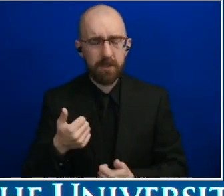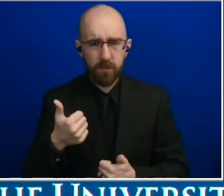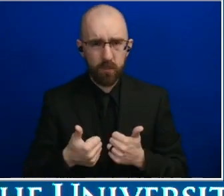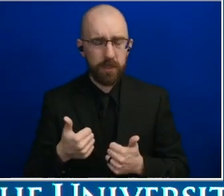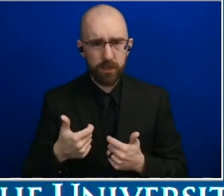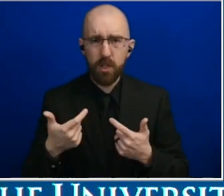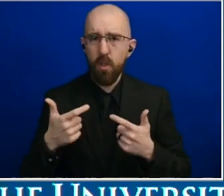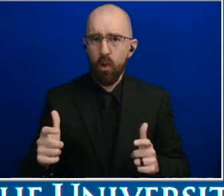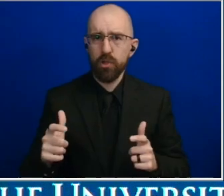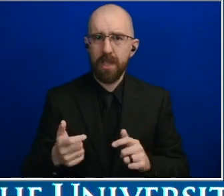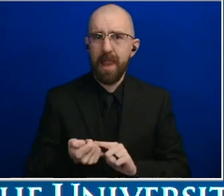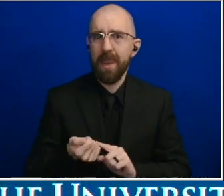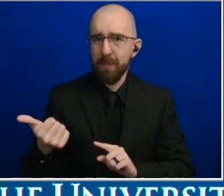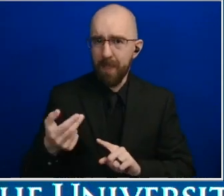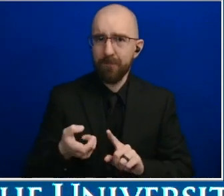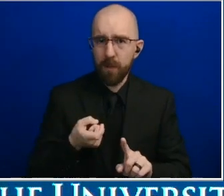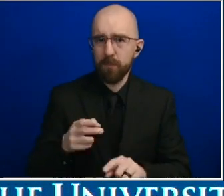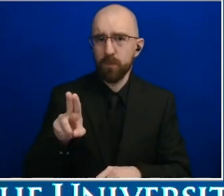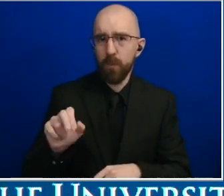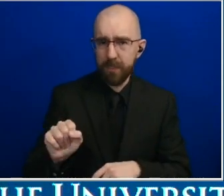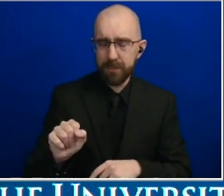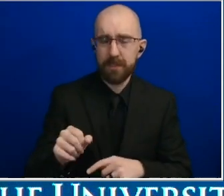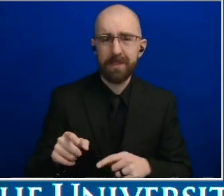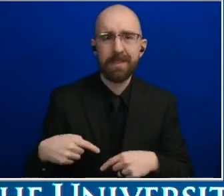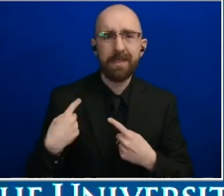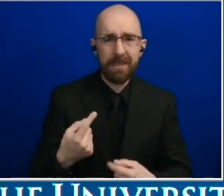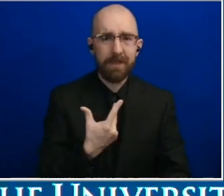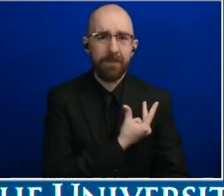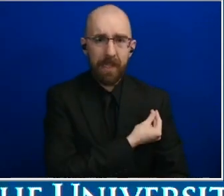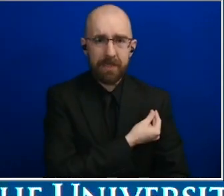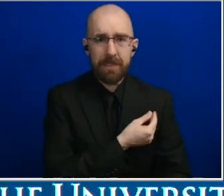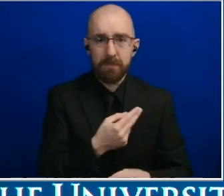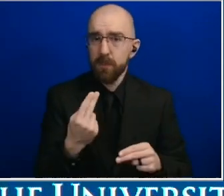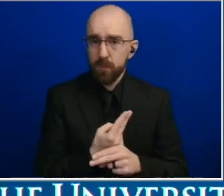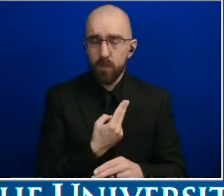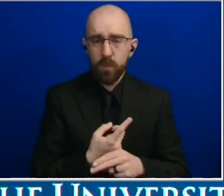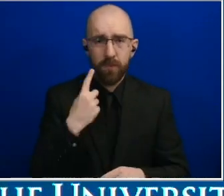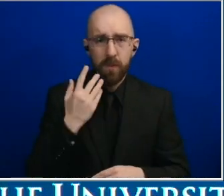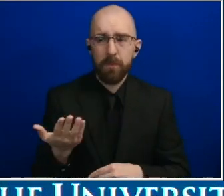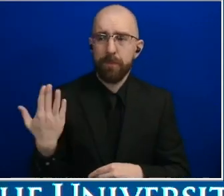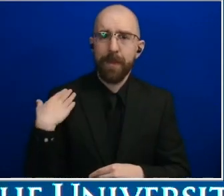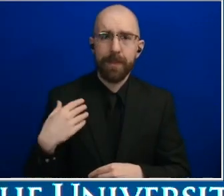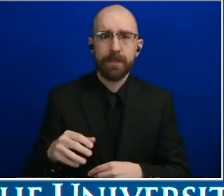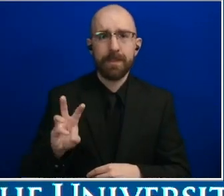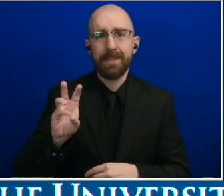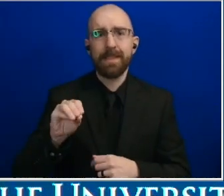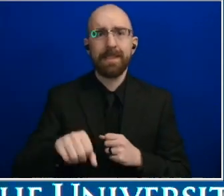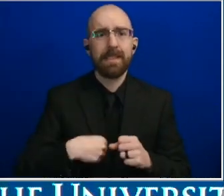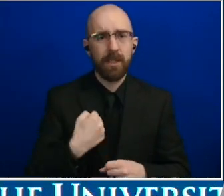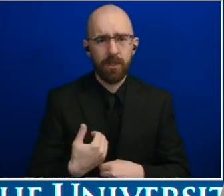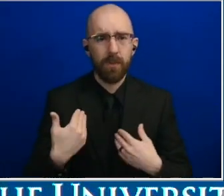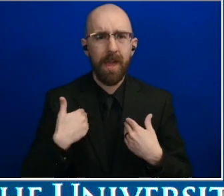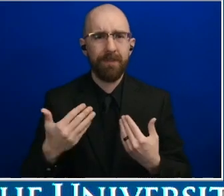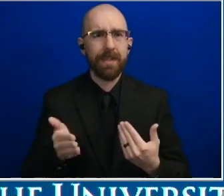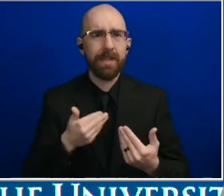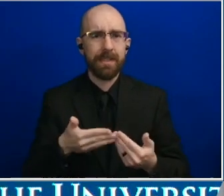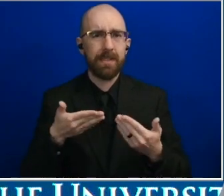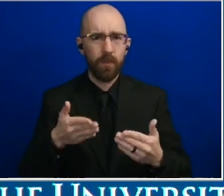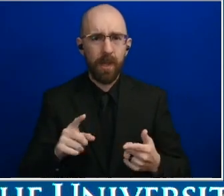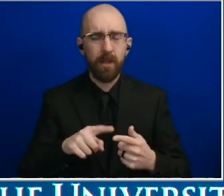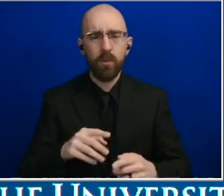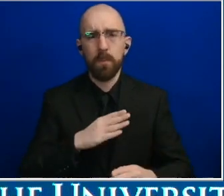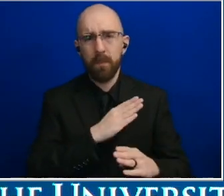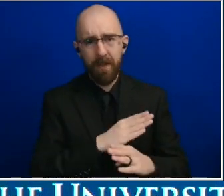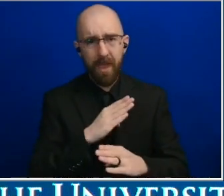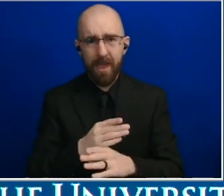eliminated from the United States since the vaccine has been used for the past 6 decades. We have an easy way to prevent all of these things, so